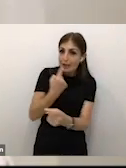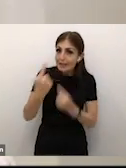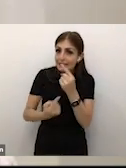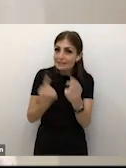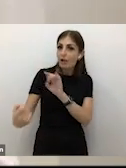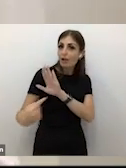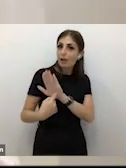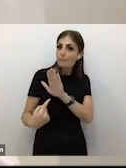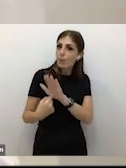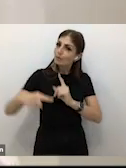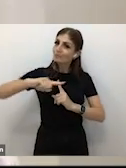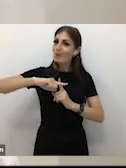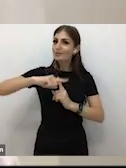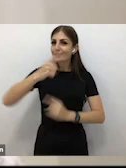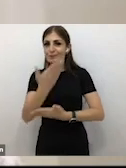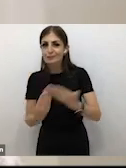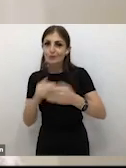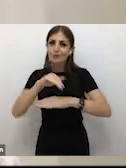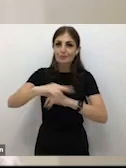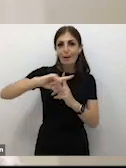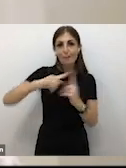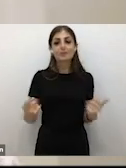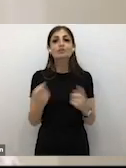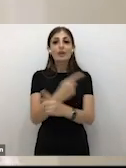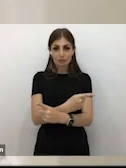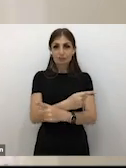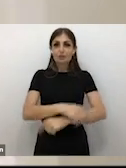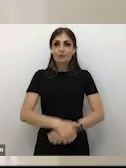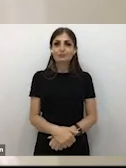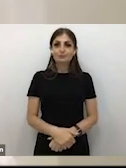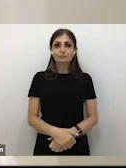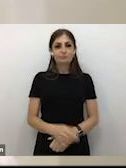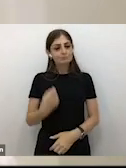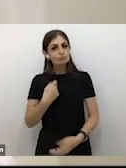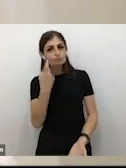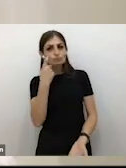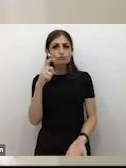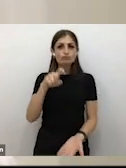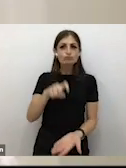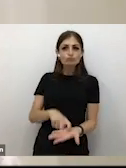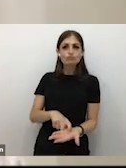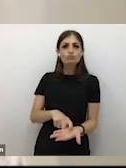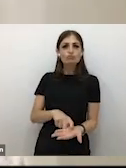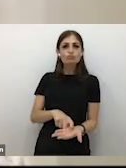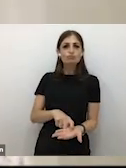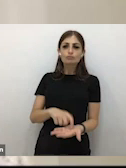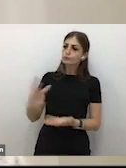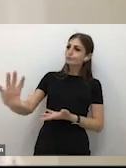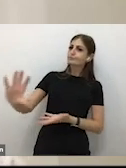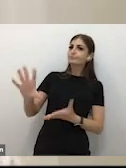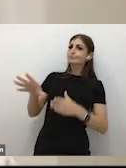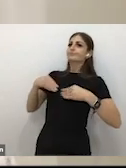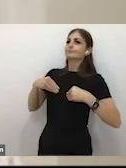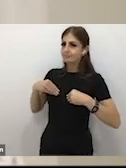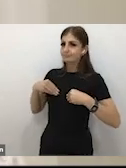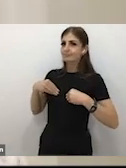important and positive stories about positive change. We recognise those called to embody leadership in